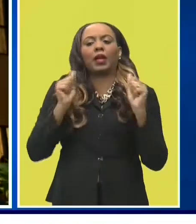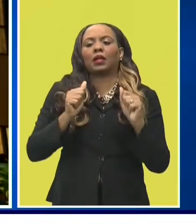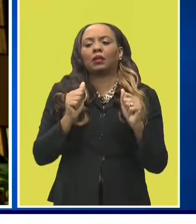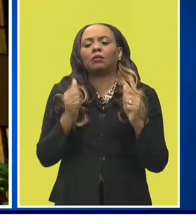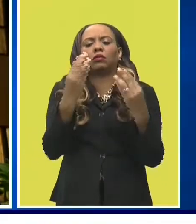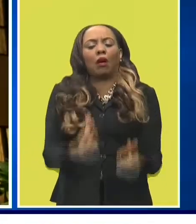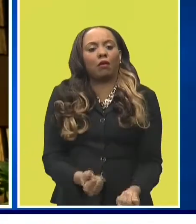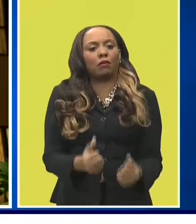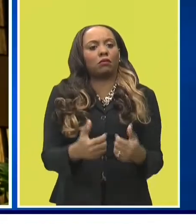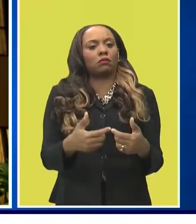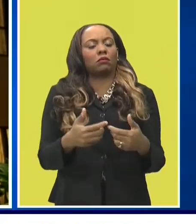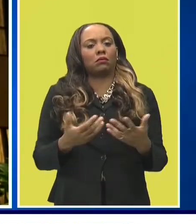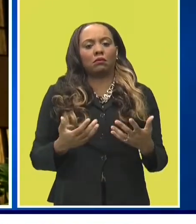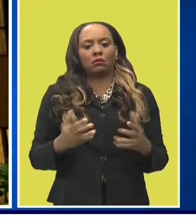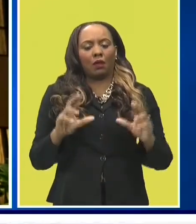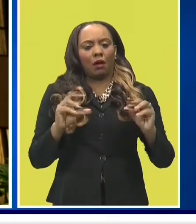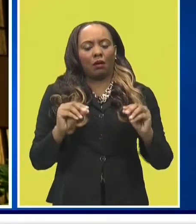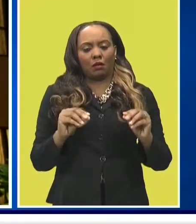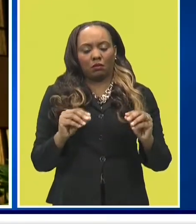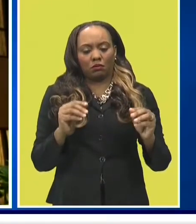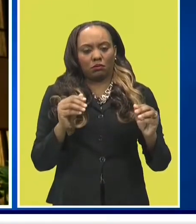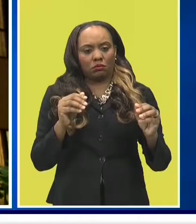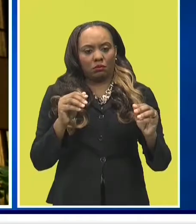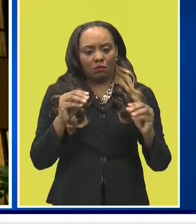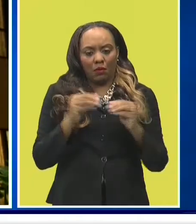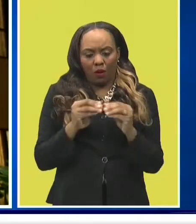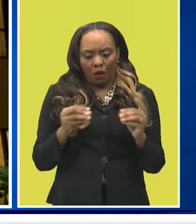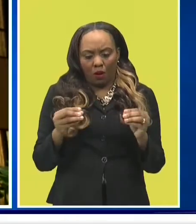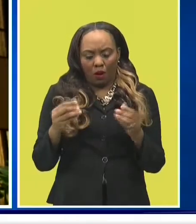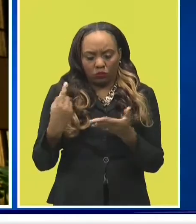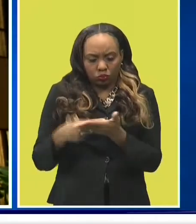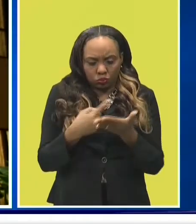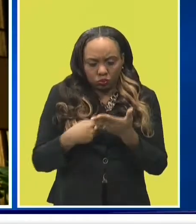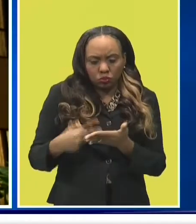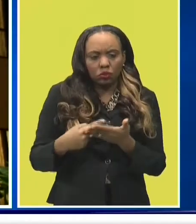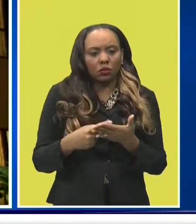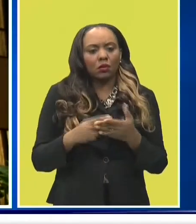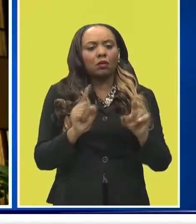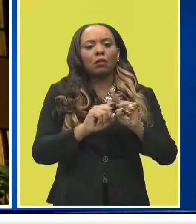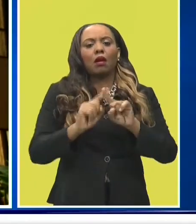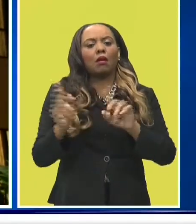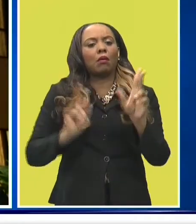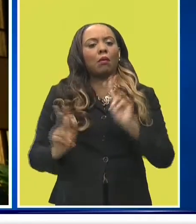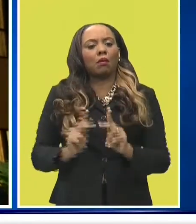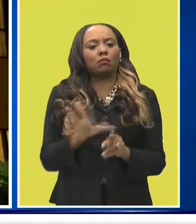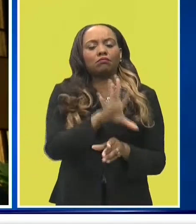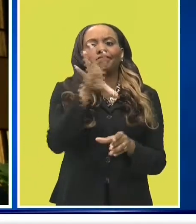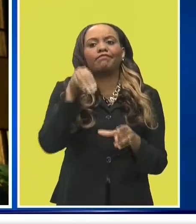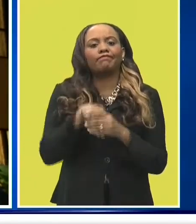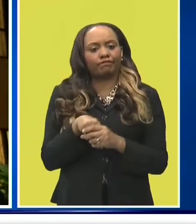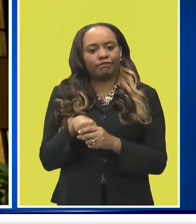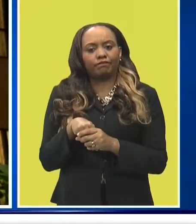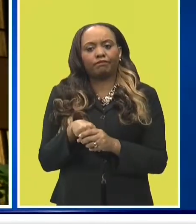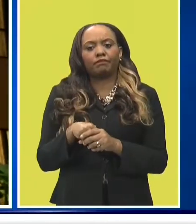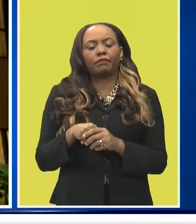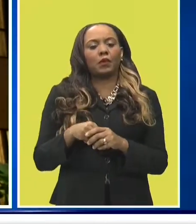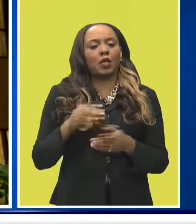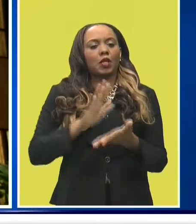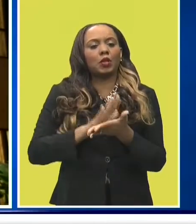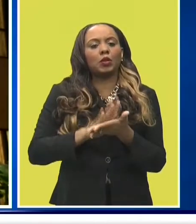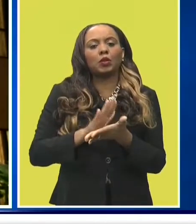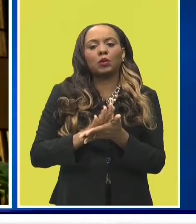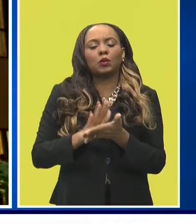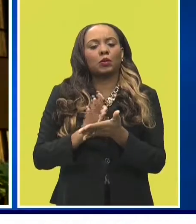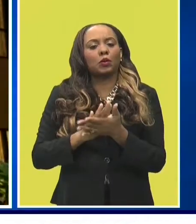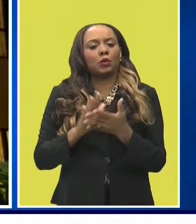an uninformed response. It requires the response and the joint action of the administrators of our schools, but it also